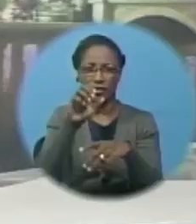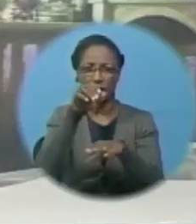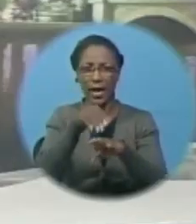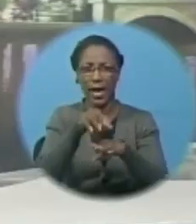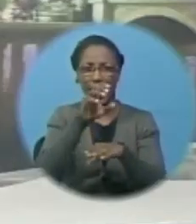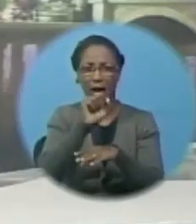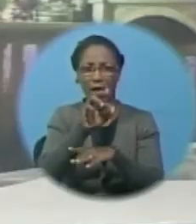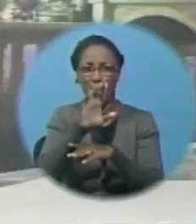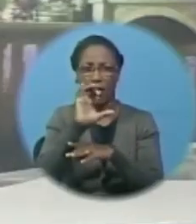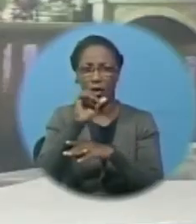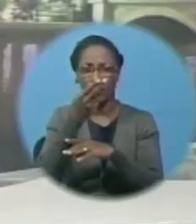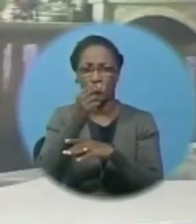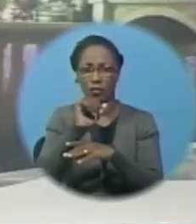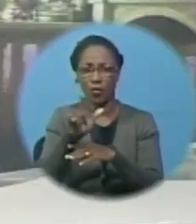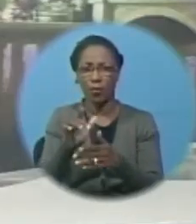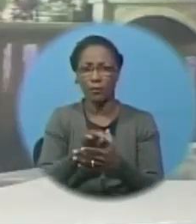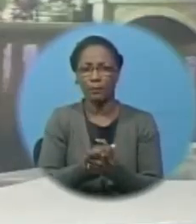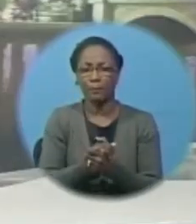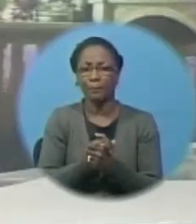training center.